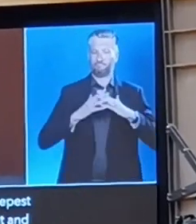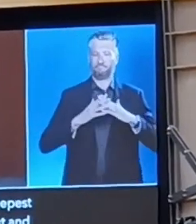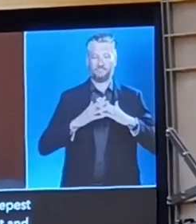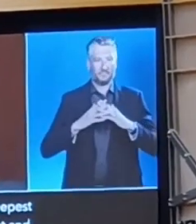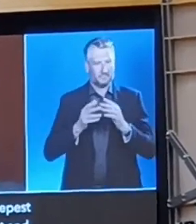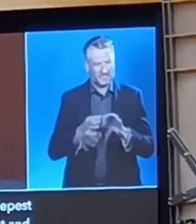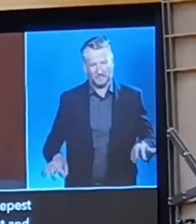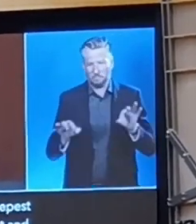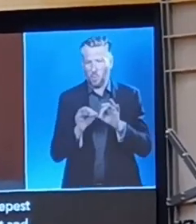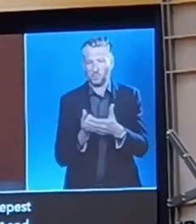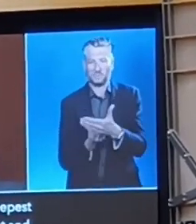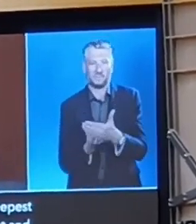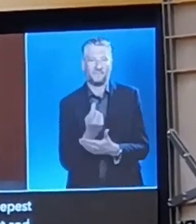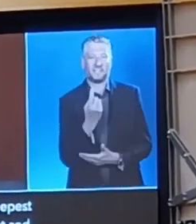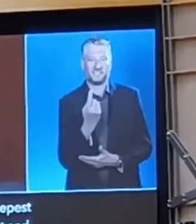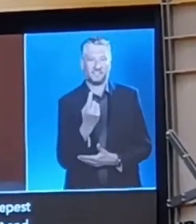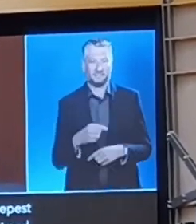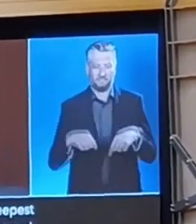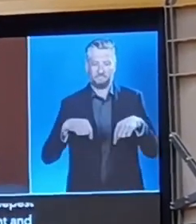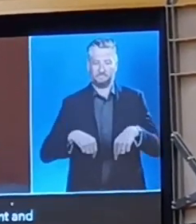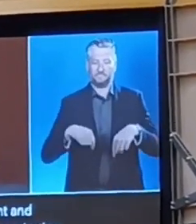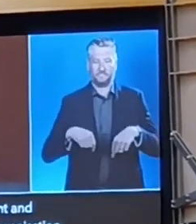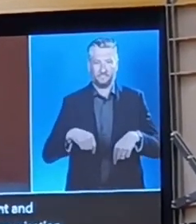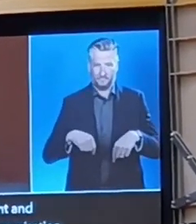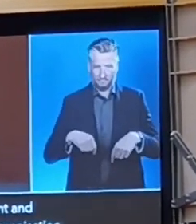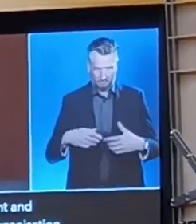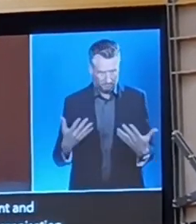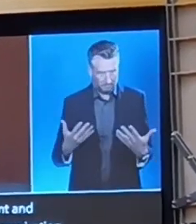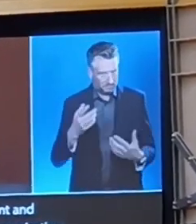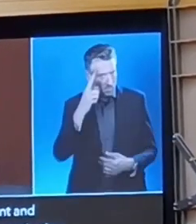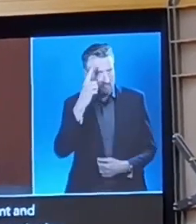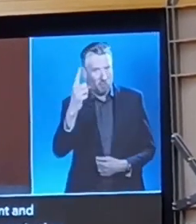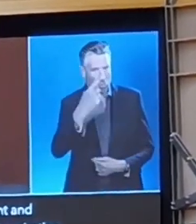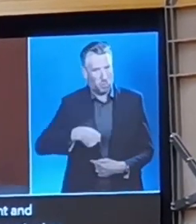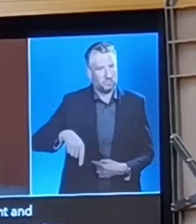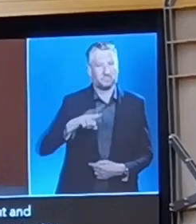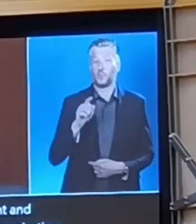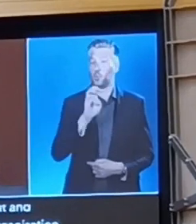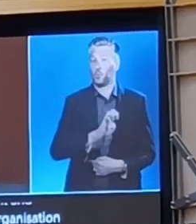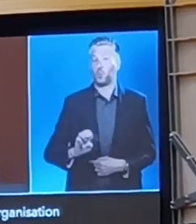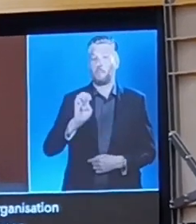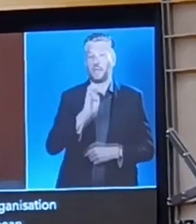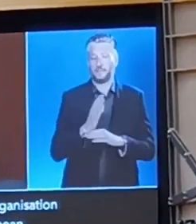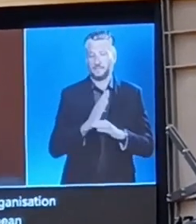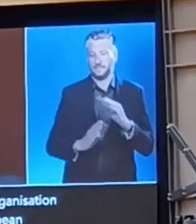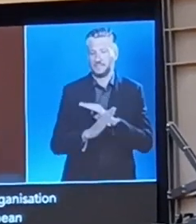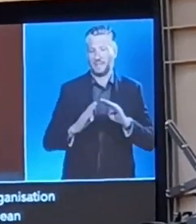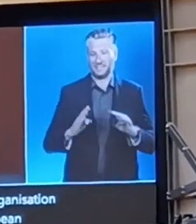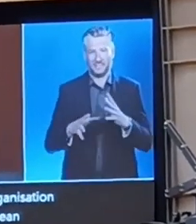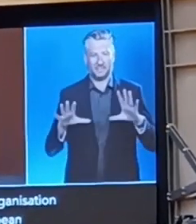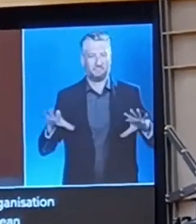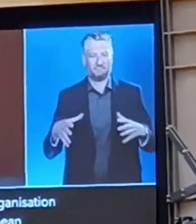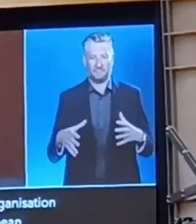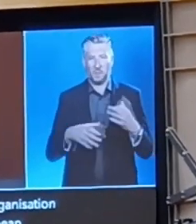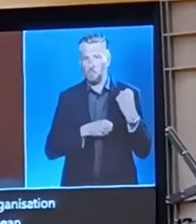event for the European disability movement. I would like also